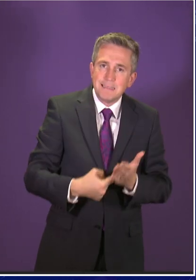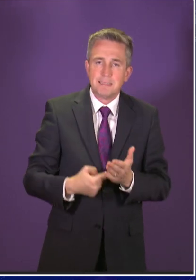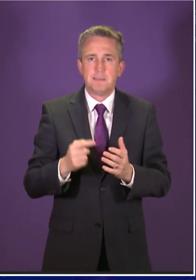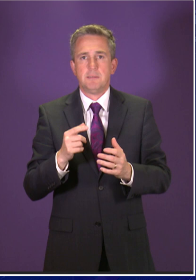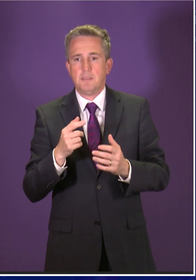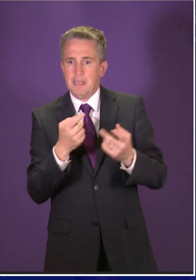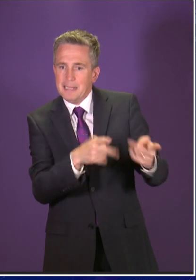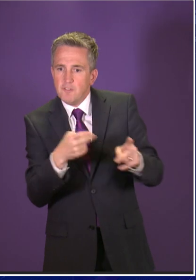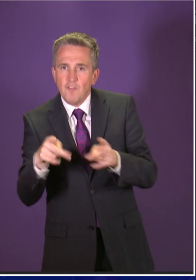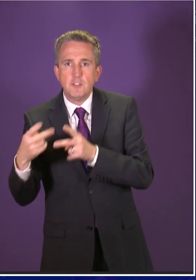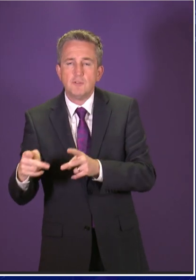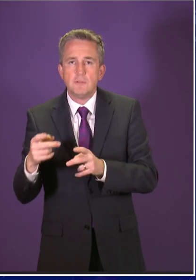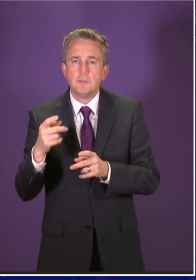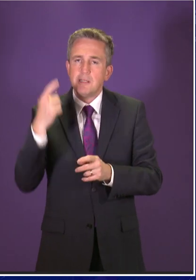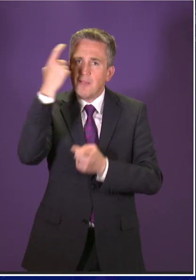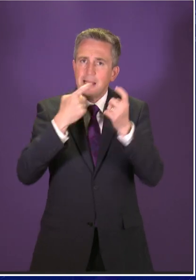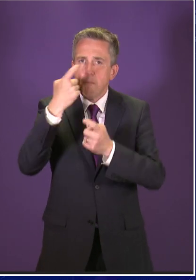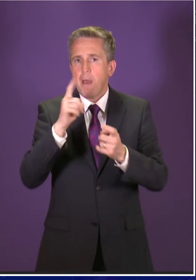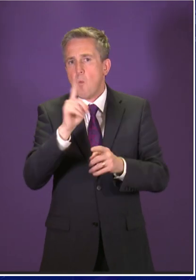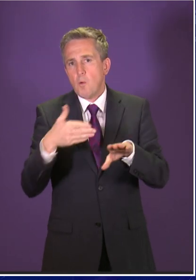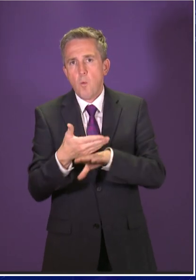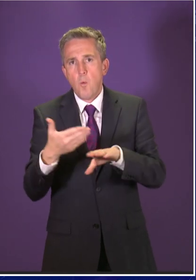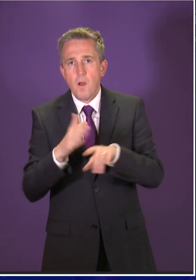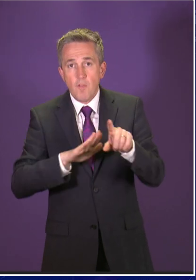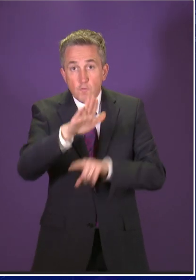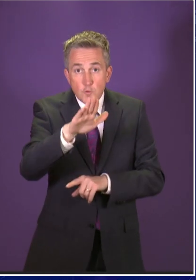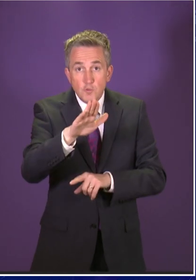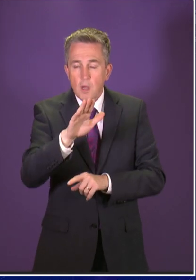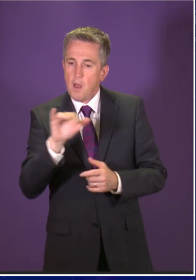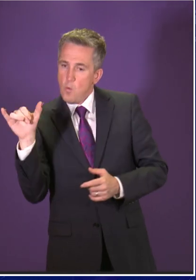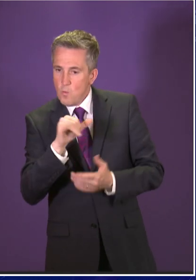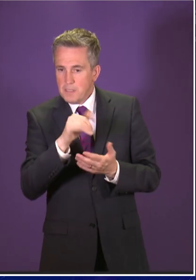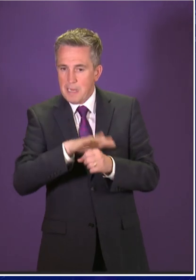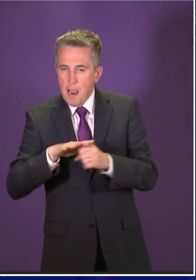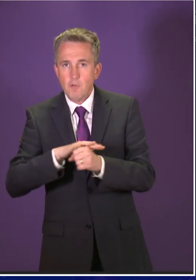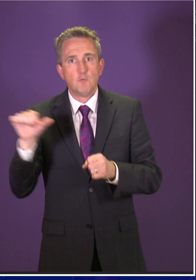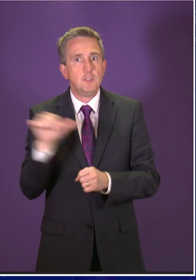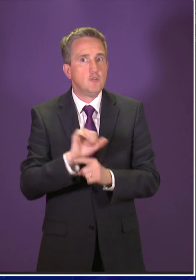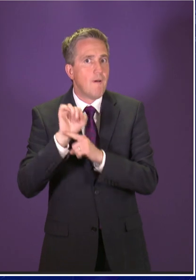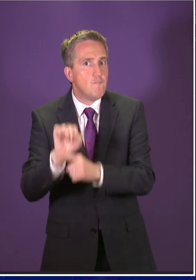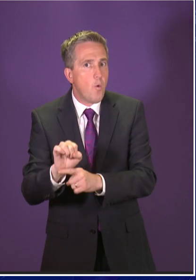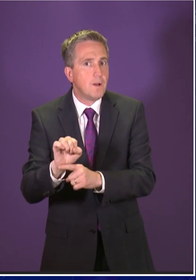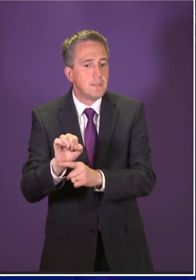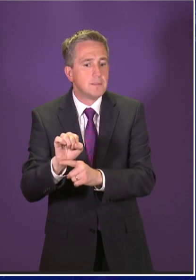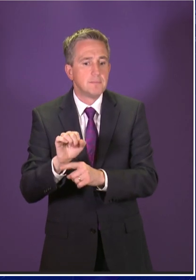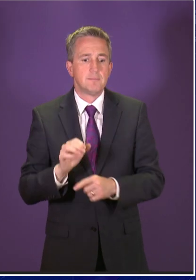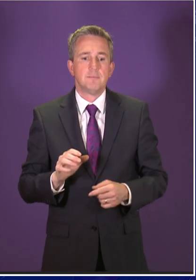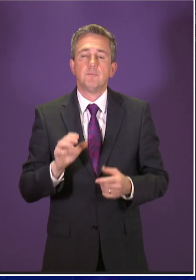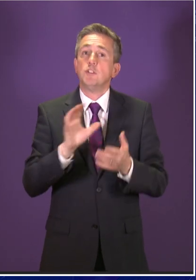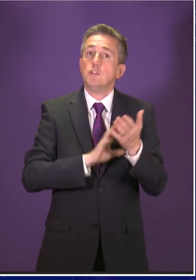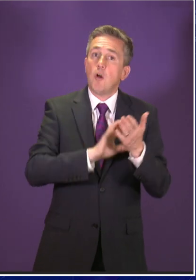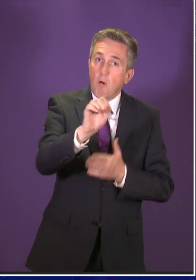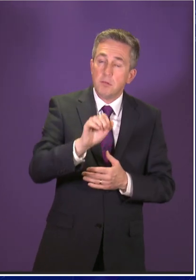discuss what works and, just as importantly, what to avoid. Just as culture connects people and